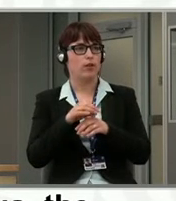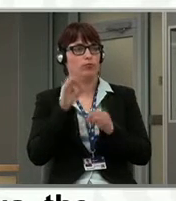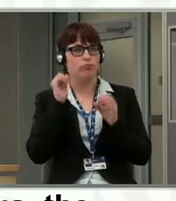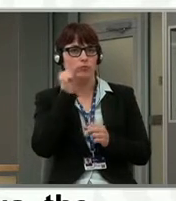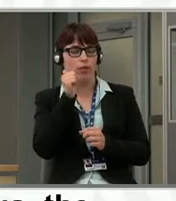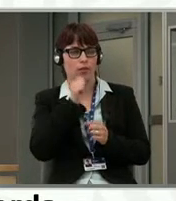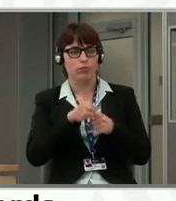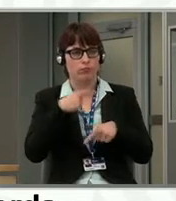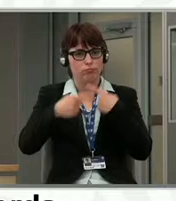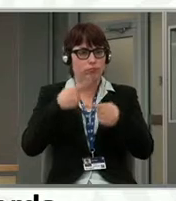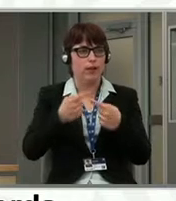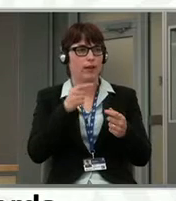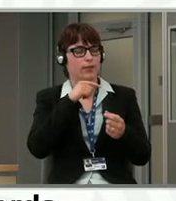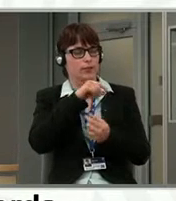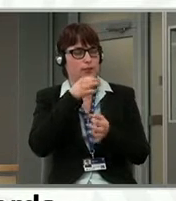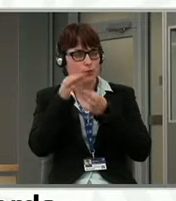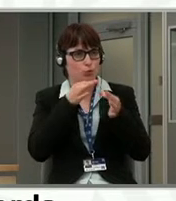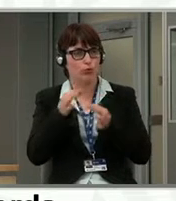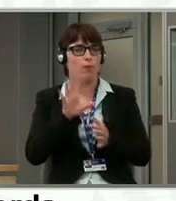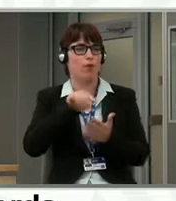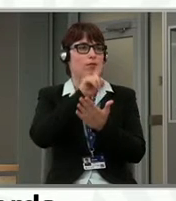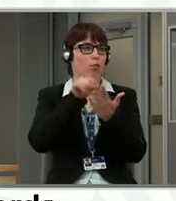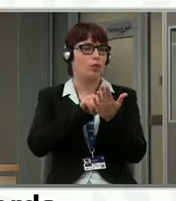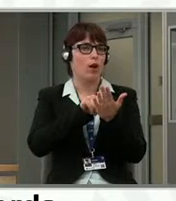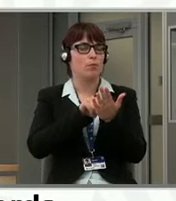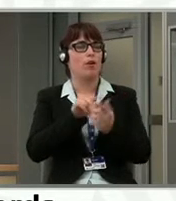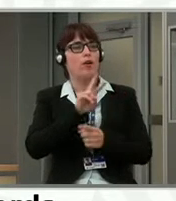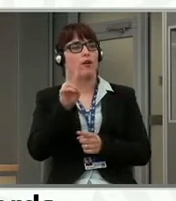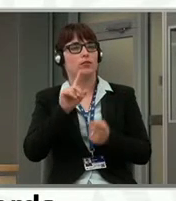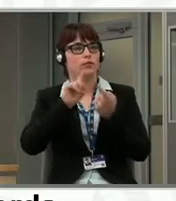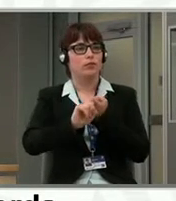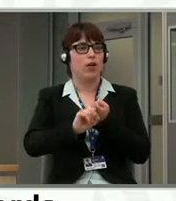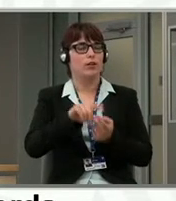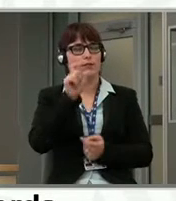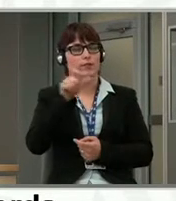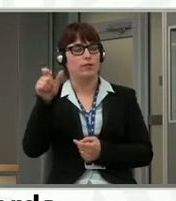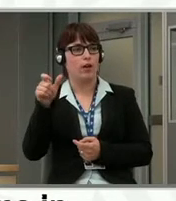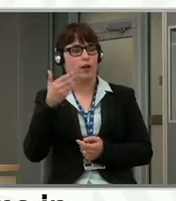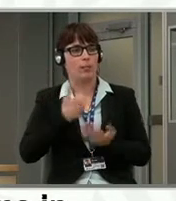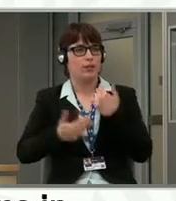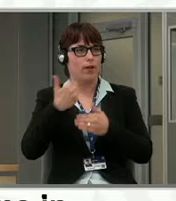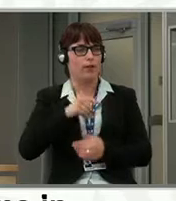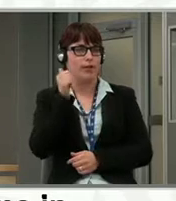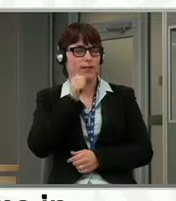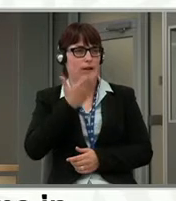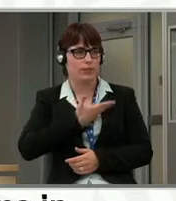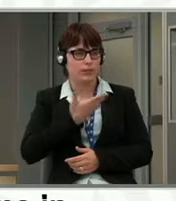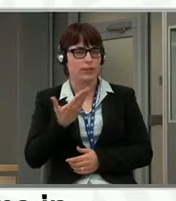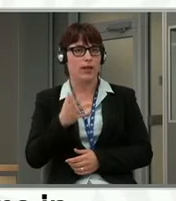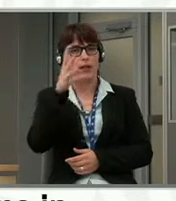We have spent a lot of time in very intensive discussions about questions and issues that